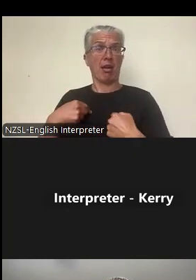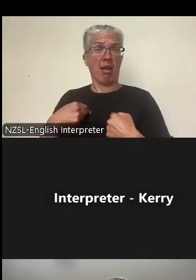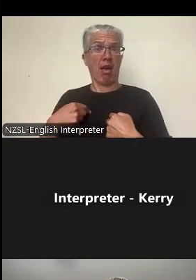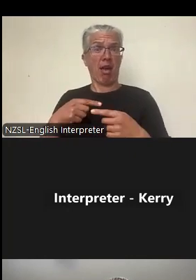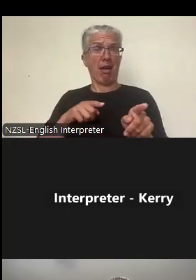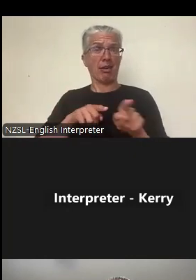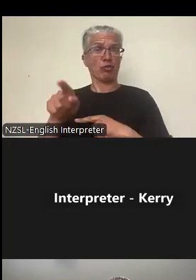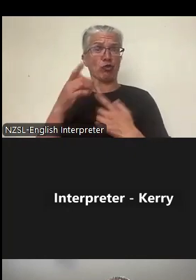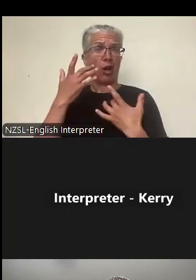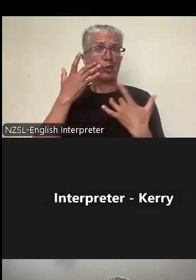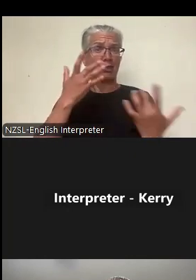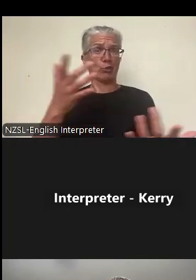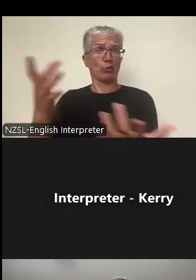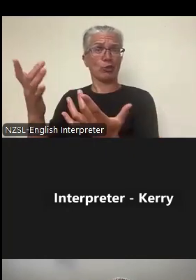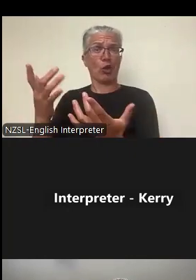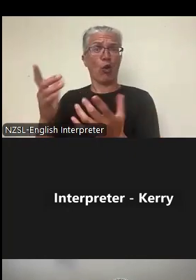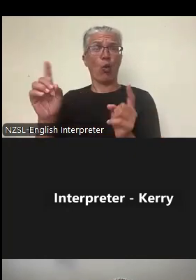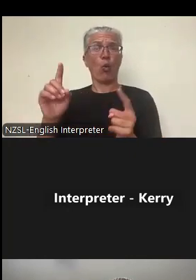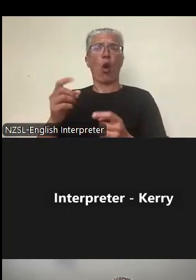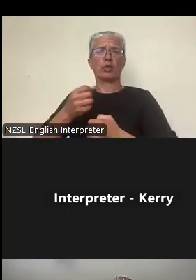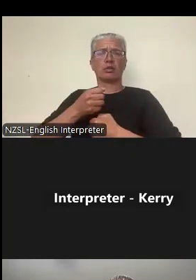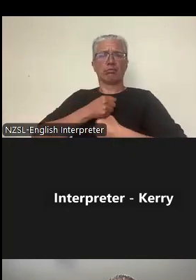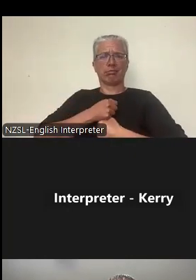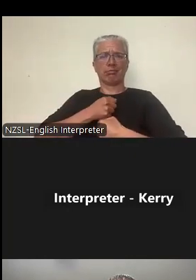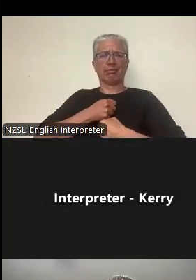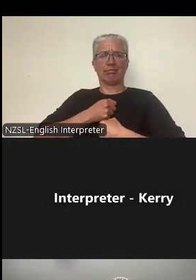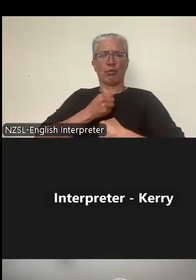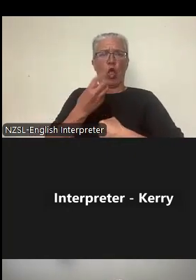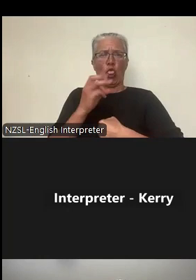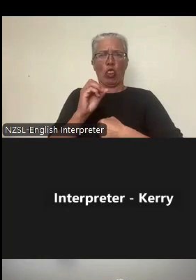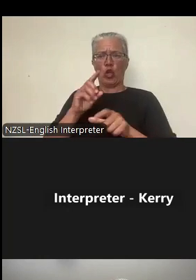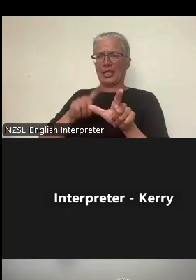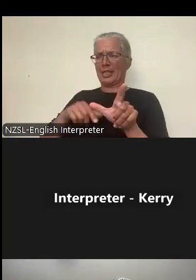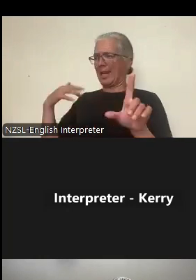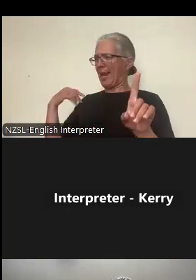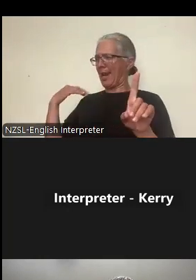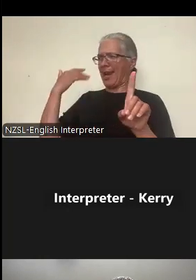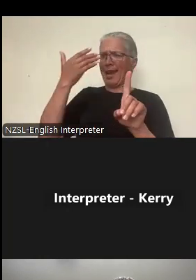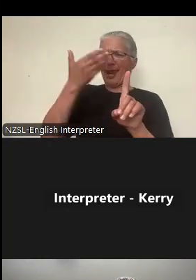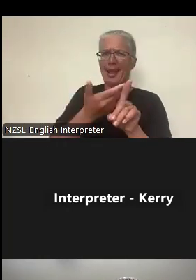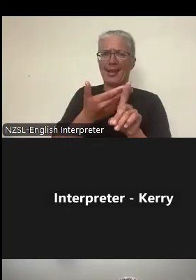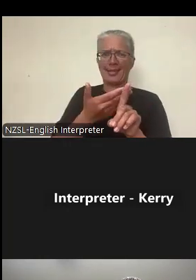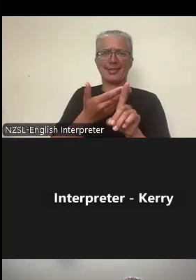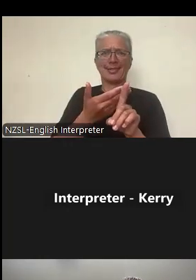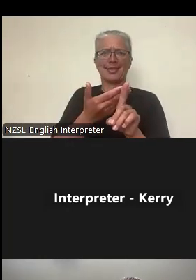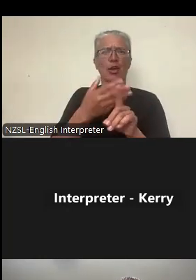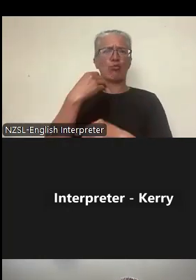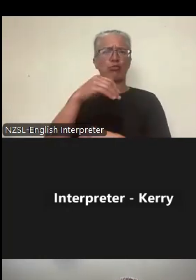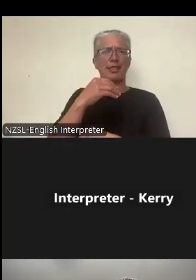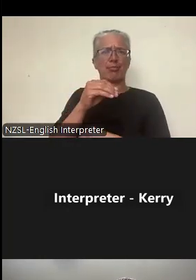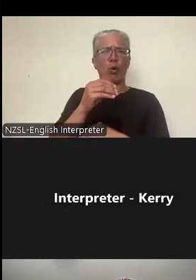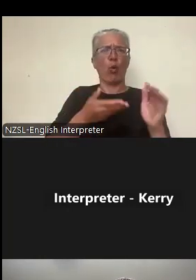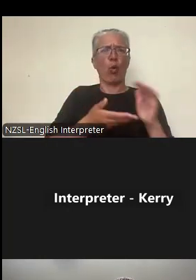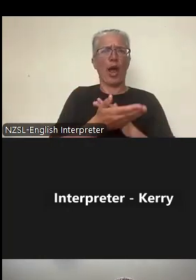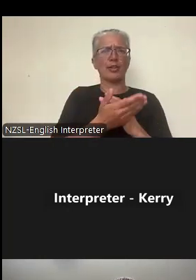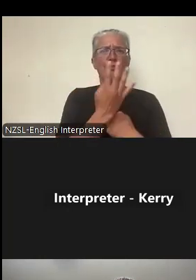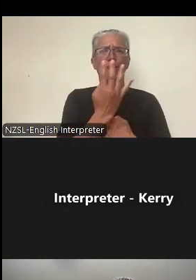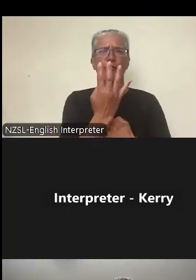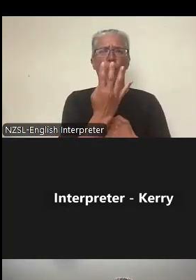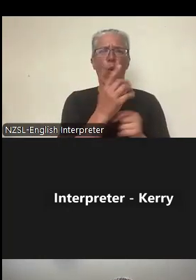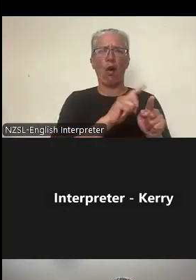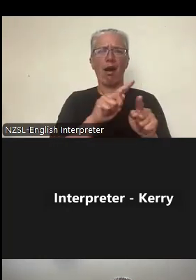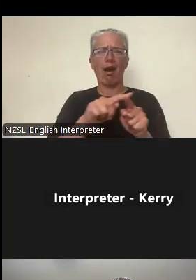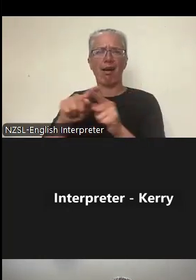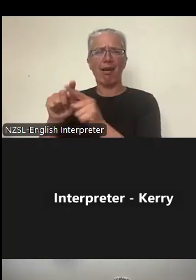and share with you today is my learning from 30 years of principalship in 4 schools. So firstly, there are